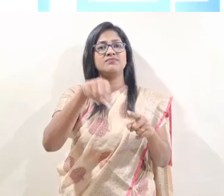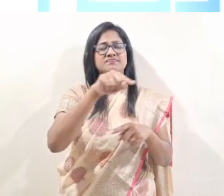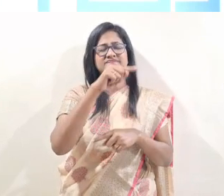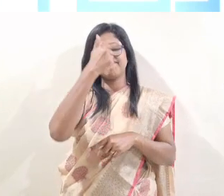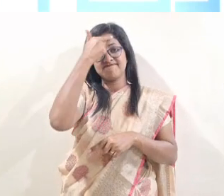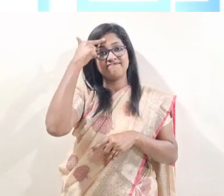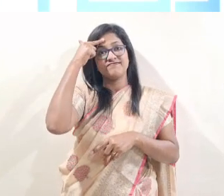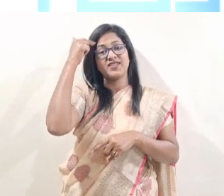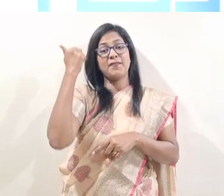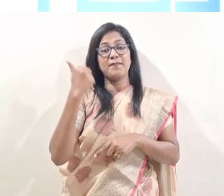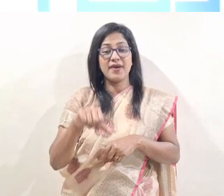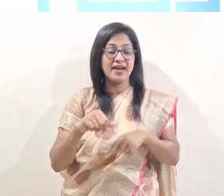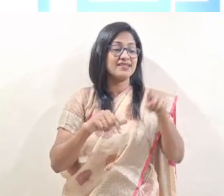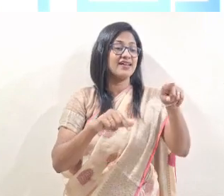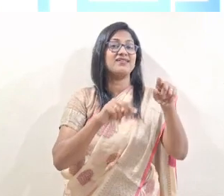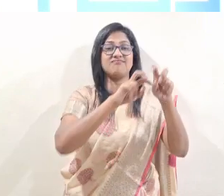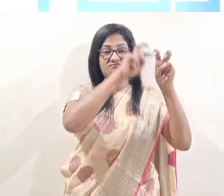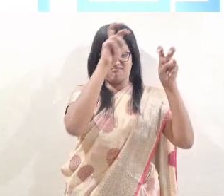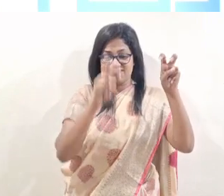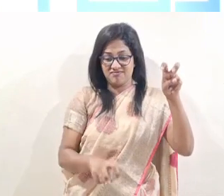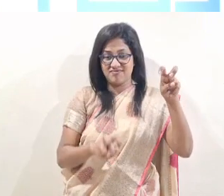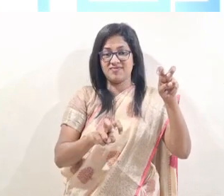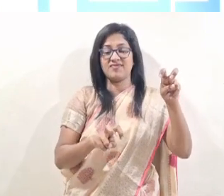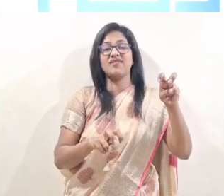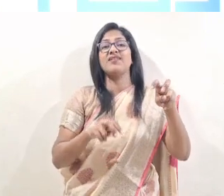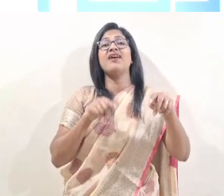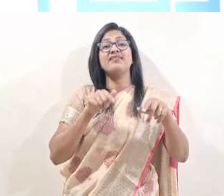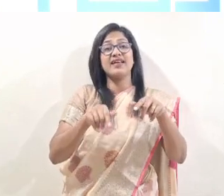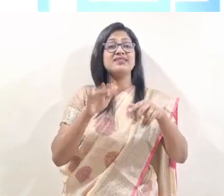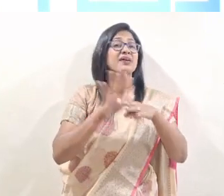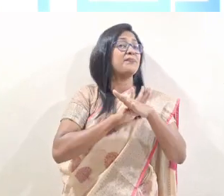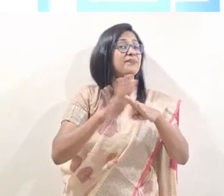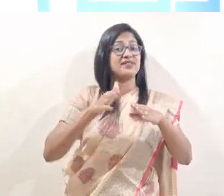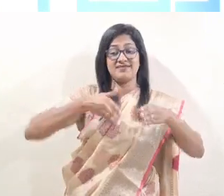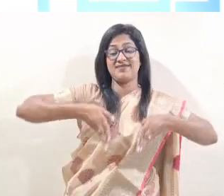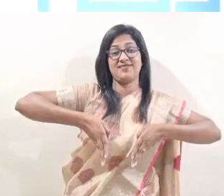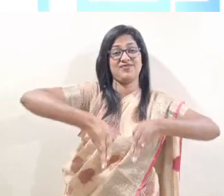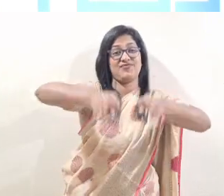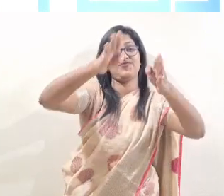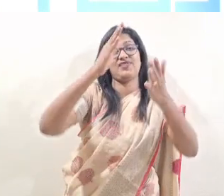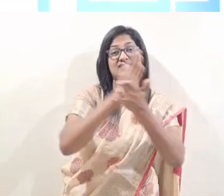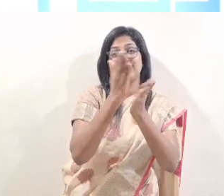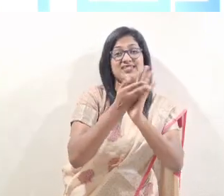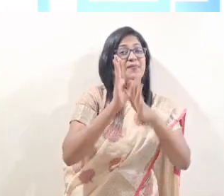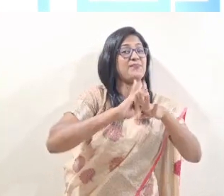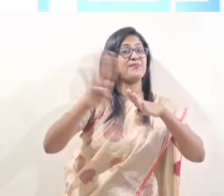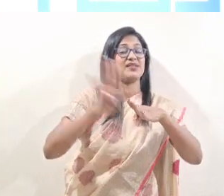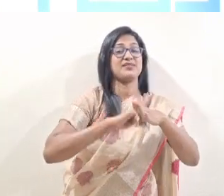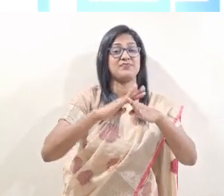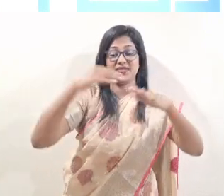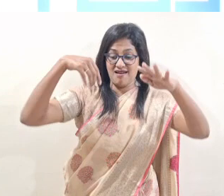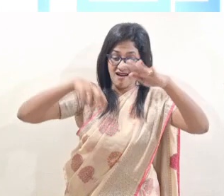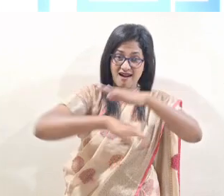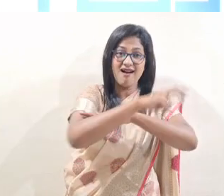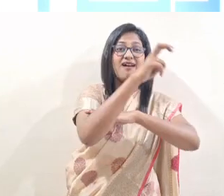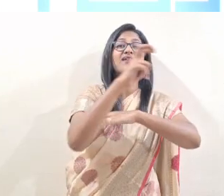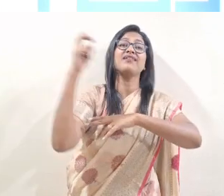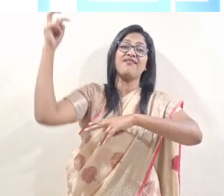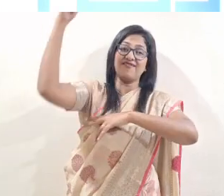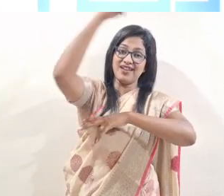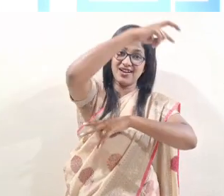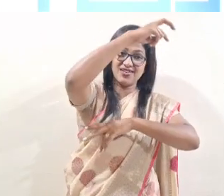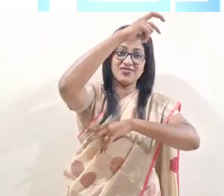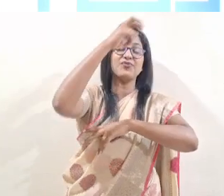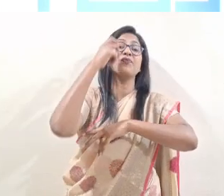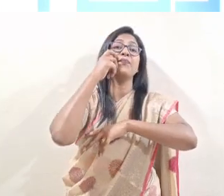unfortunate that they have to get down to the road. And this is a very busy, probably one of the busiest intersections in Delhi. It has an underpass, it has a